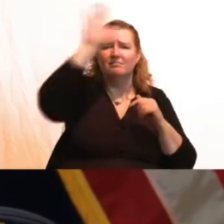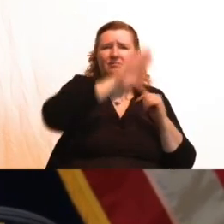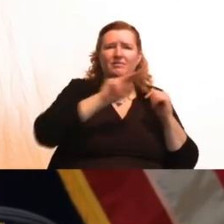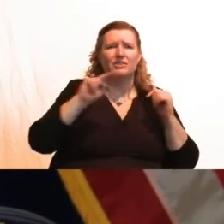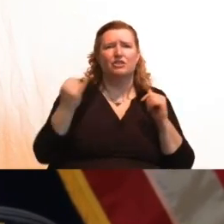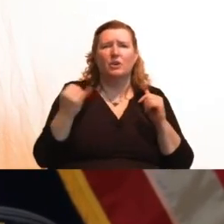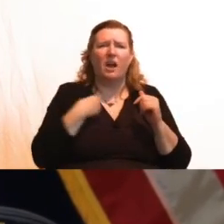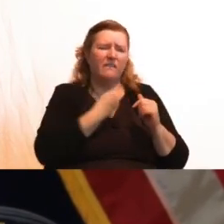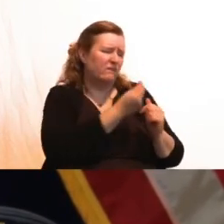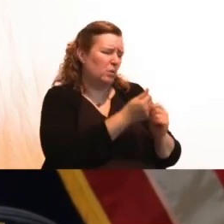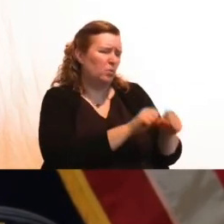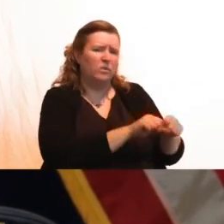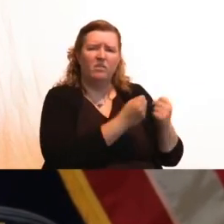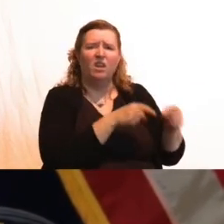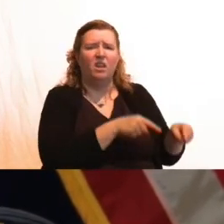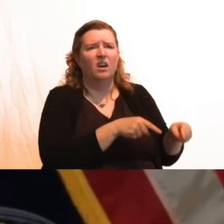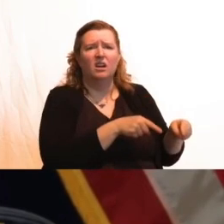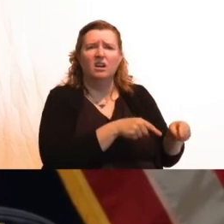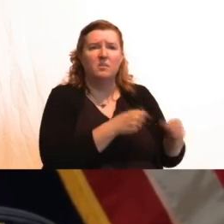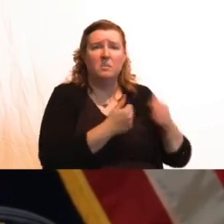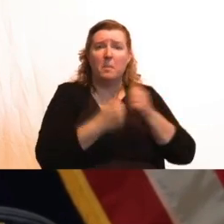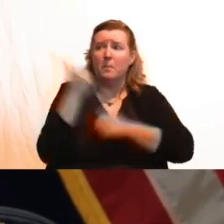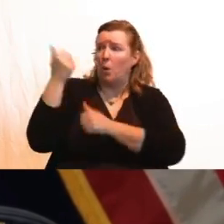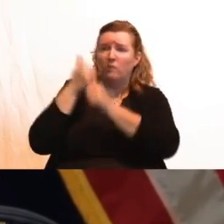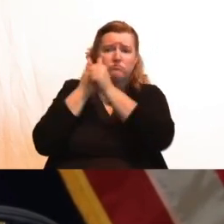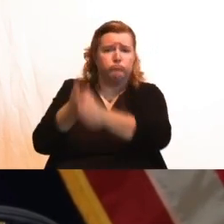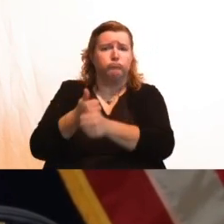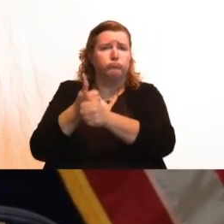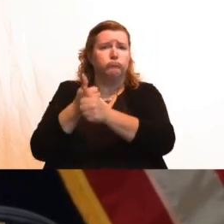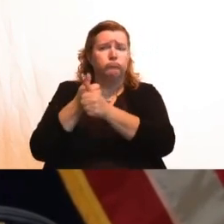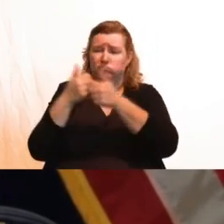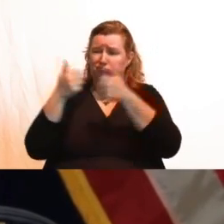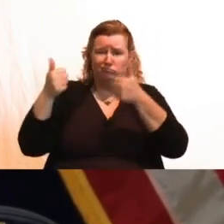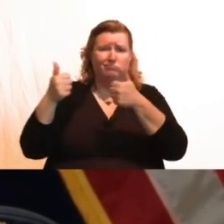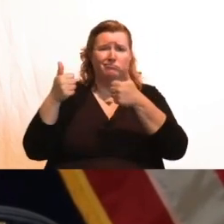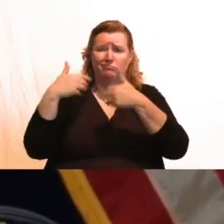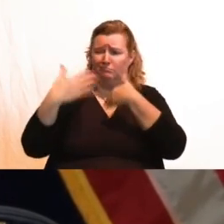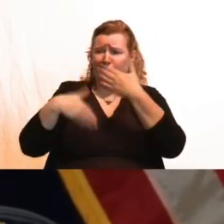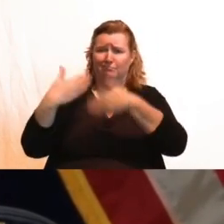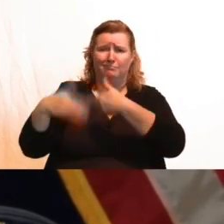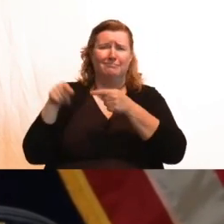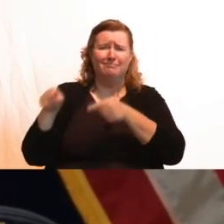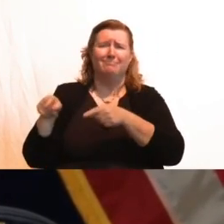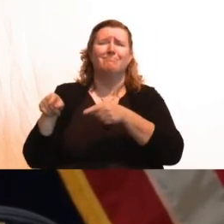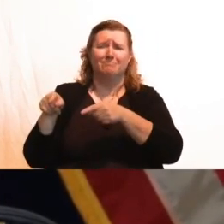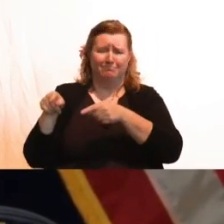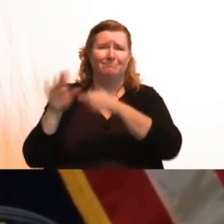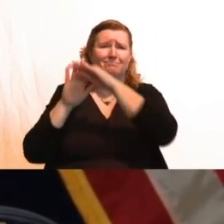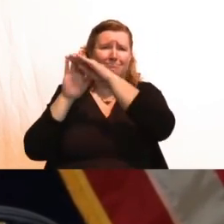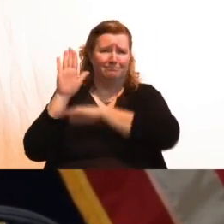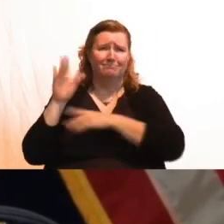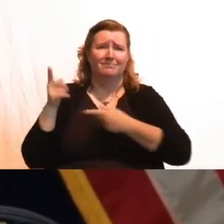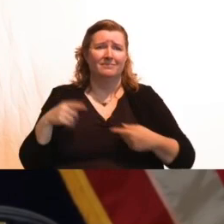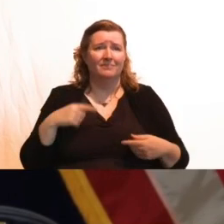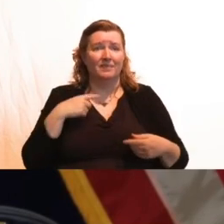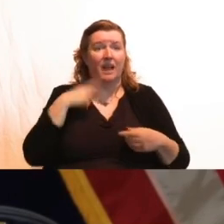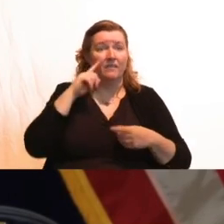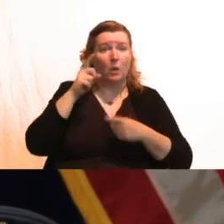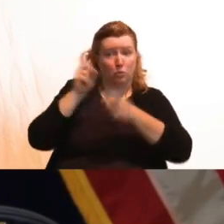When we asked for donations, our phone lines got shut down because so many New Jerseyans stepped up on